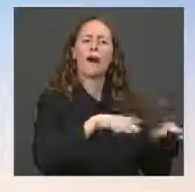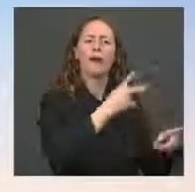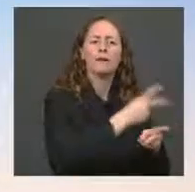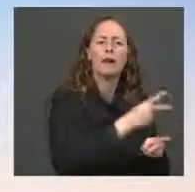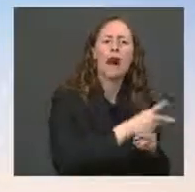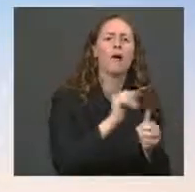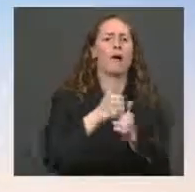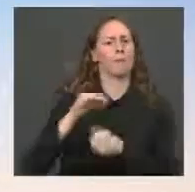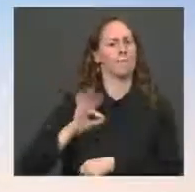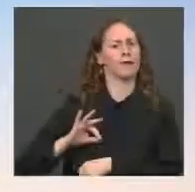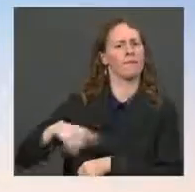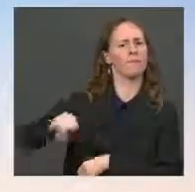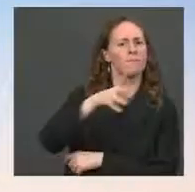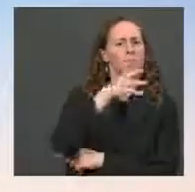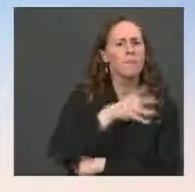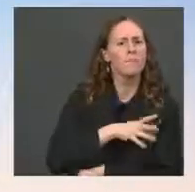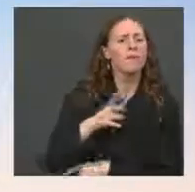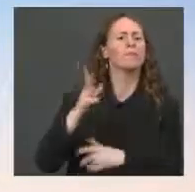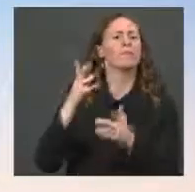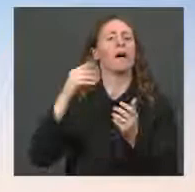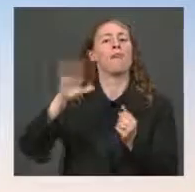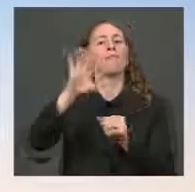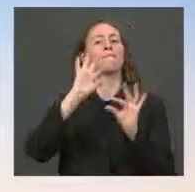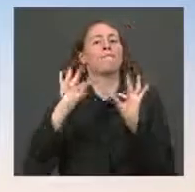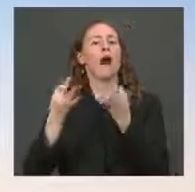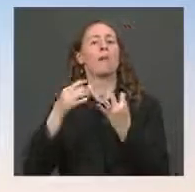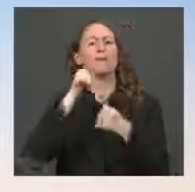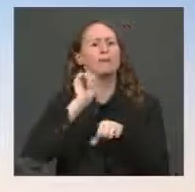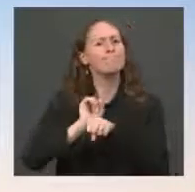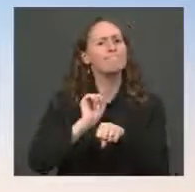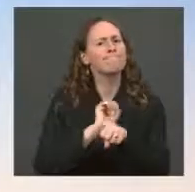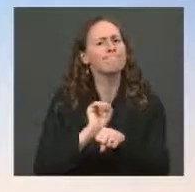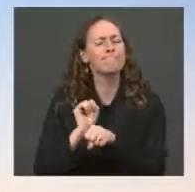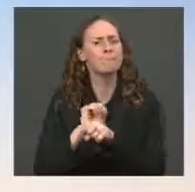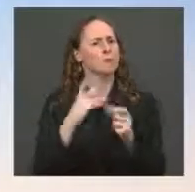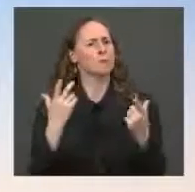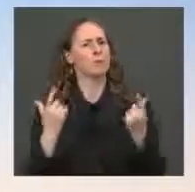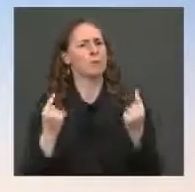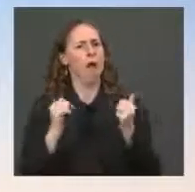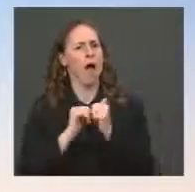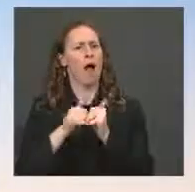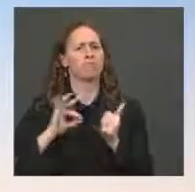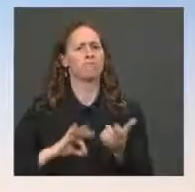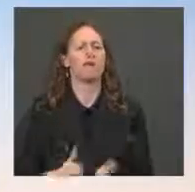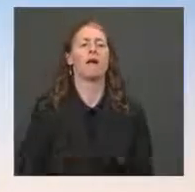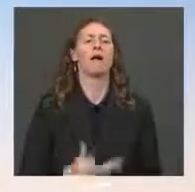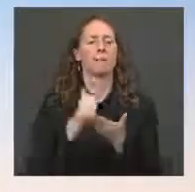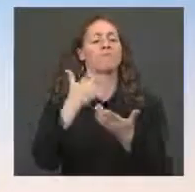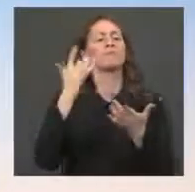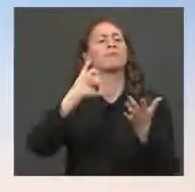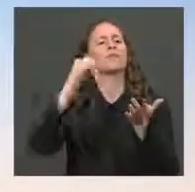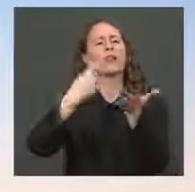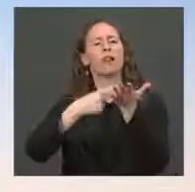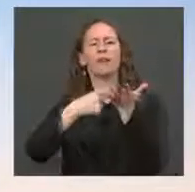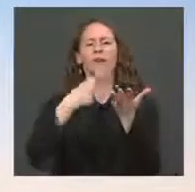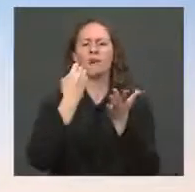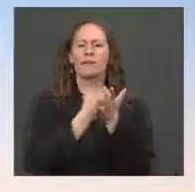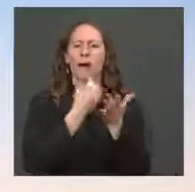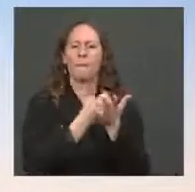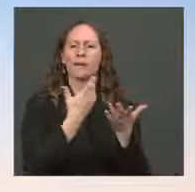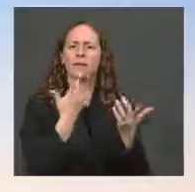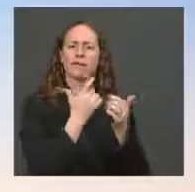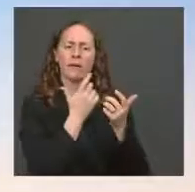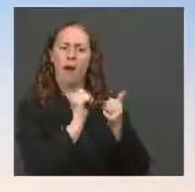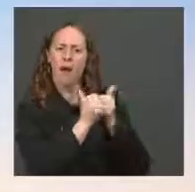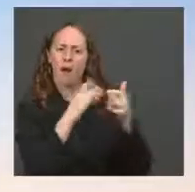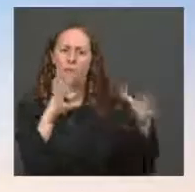will announce the release of a major new Treasury Department report on the economics of child care, and the report confirms child care remains too expensive and